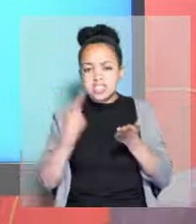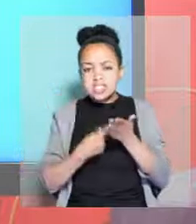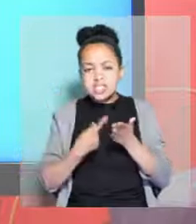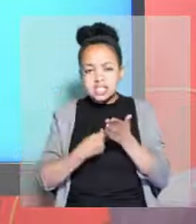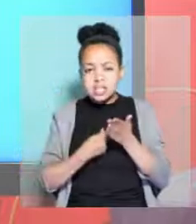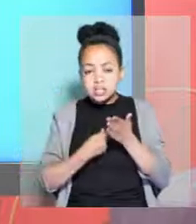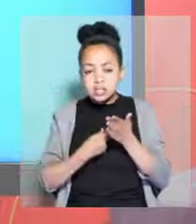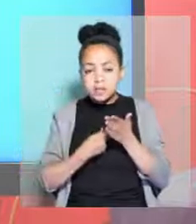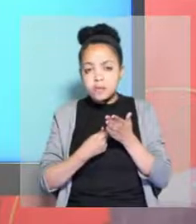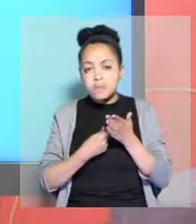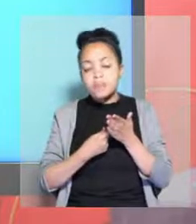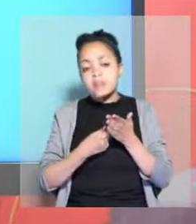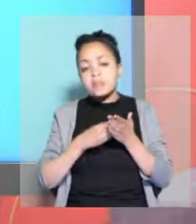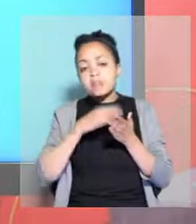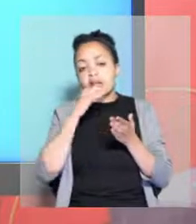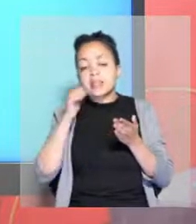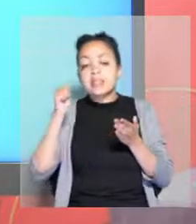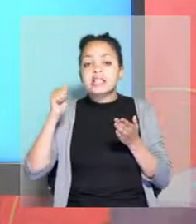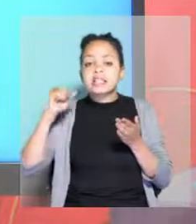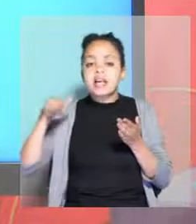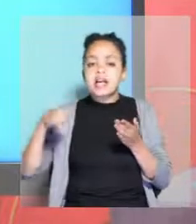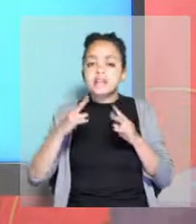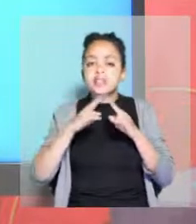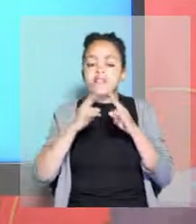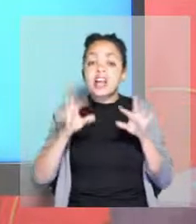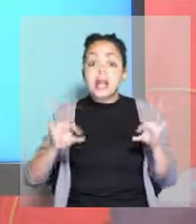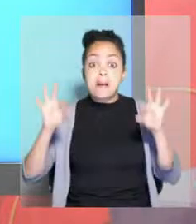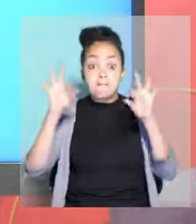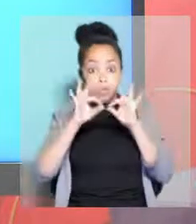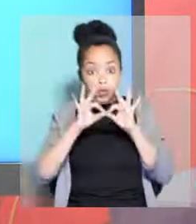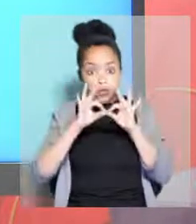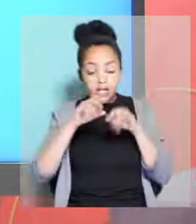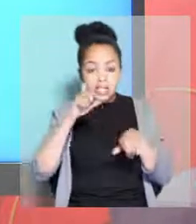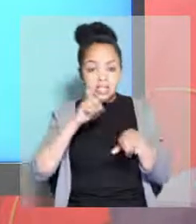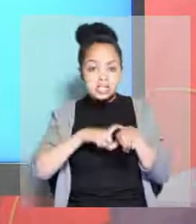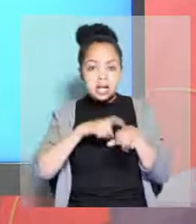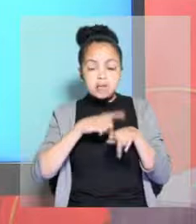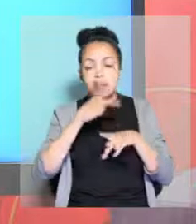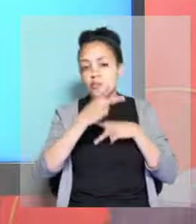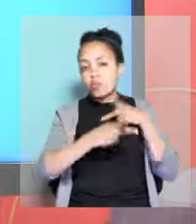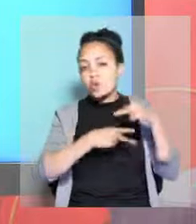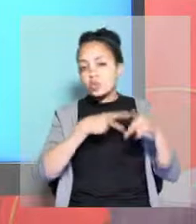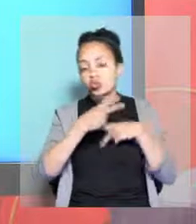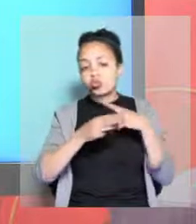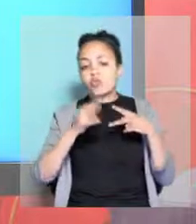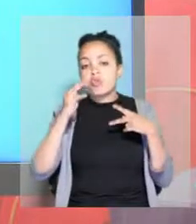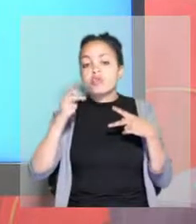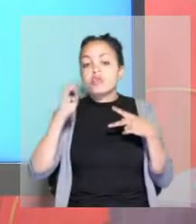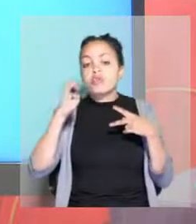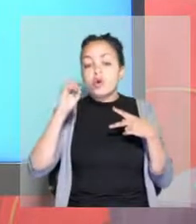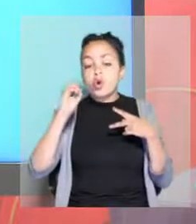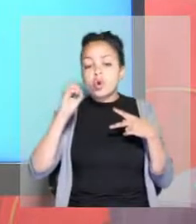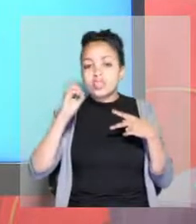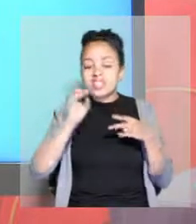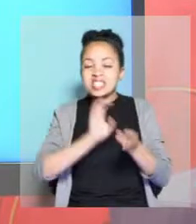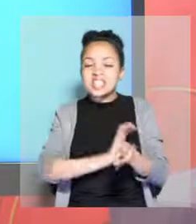This crossover in the synapse is very important during the process of meiosis cell